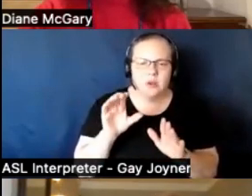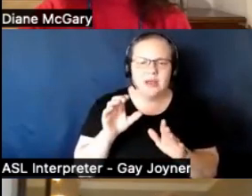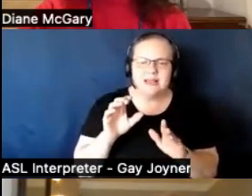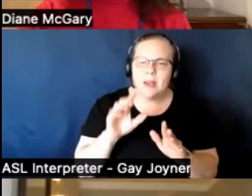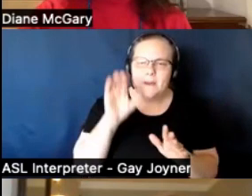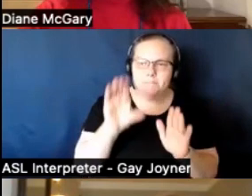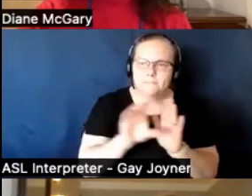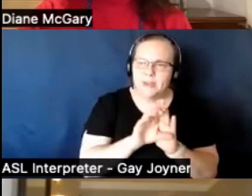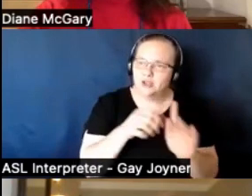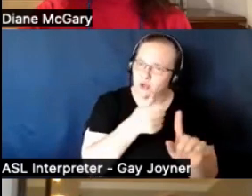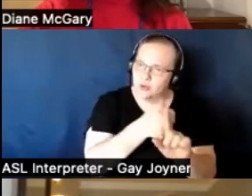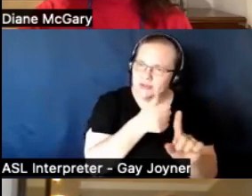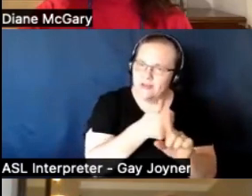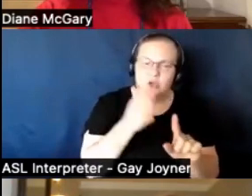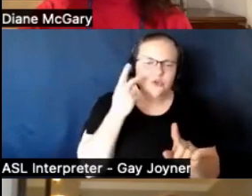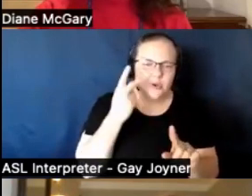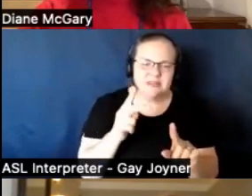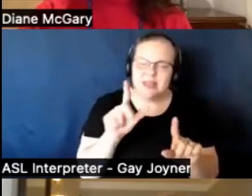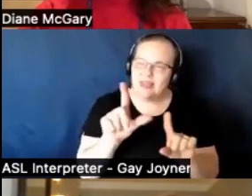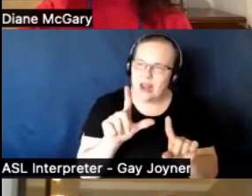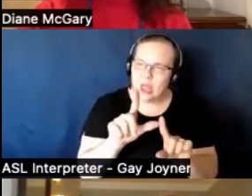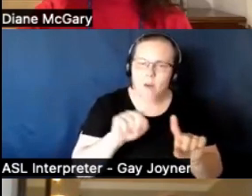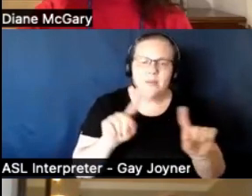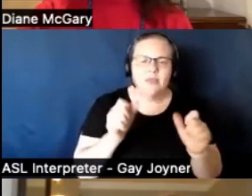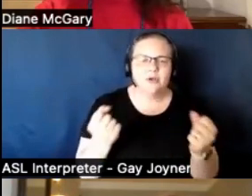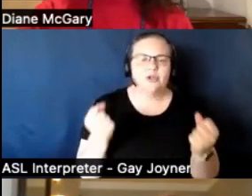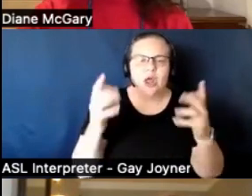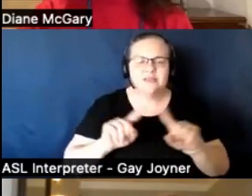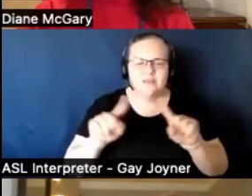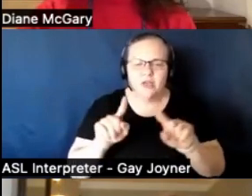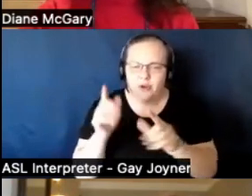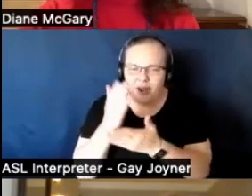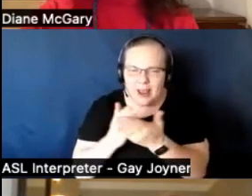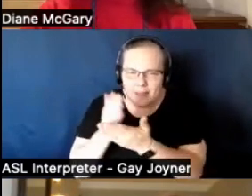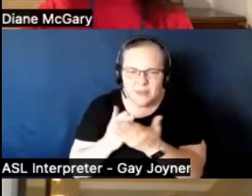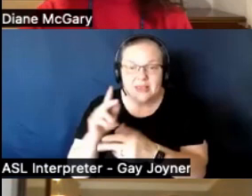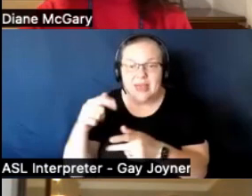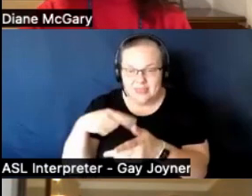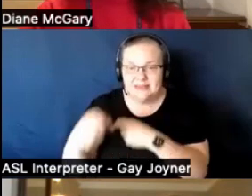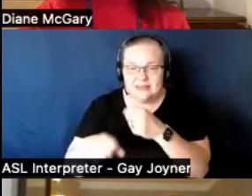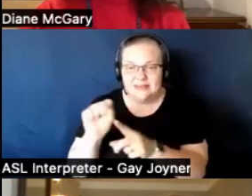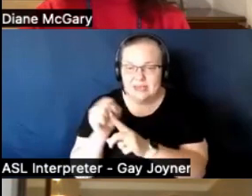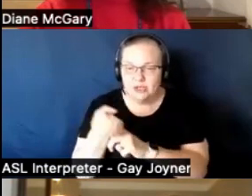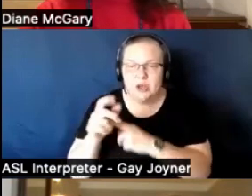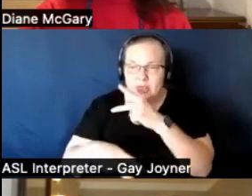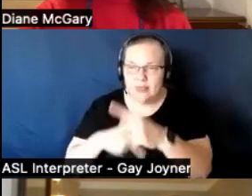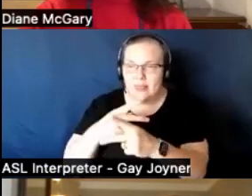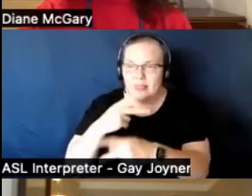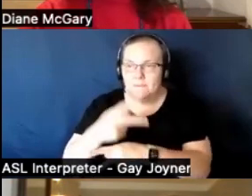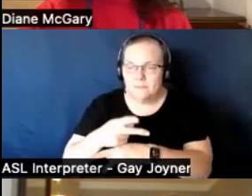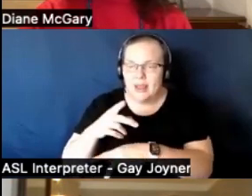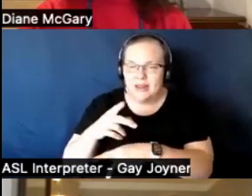unto itself. So you can see the letter, but you can also see lots of other little elements, in this case, the planets. So I thought that was cool. That's